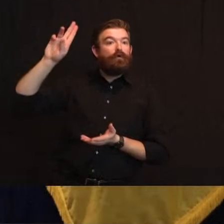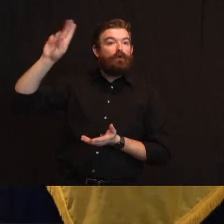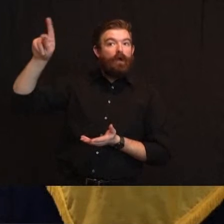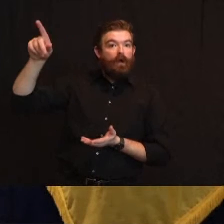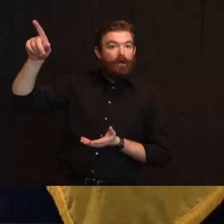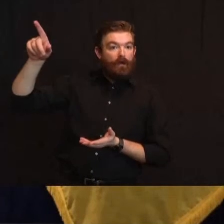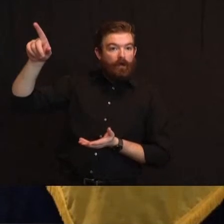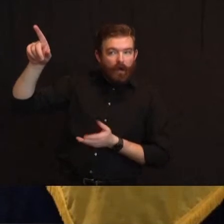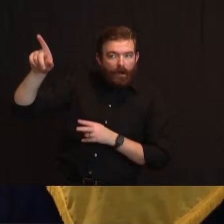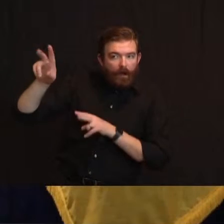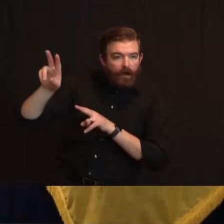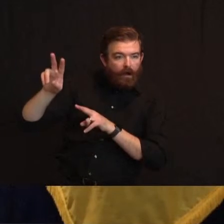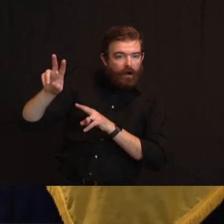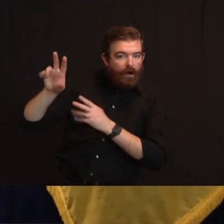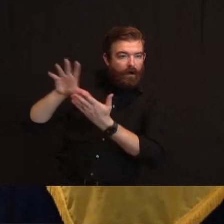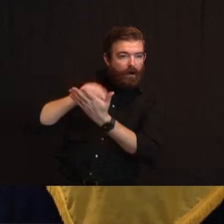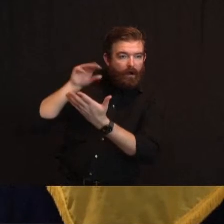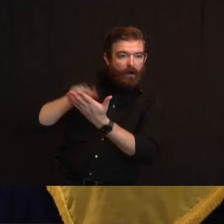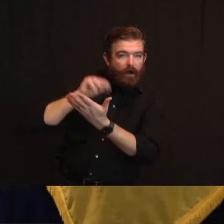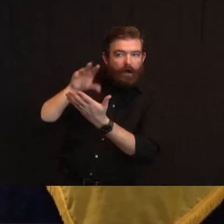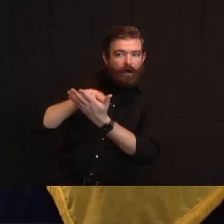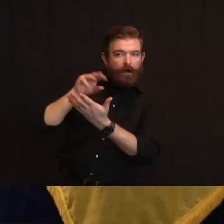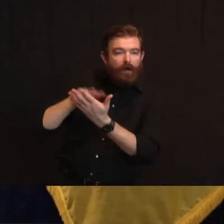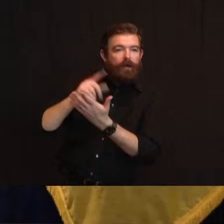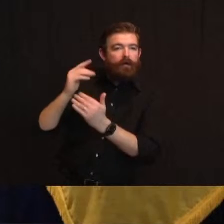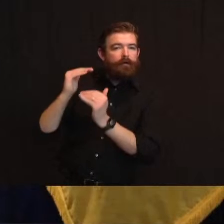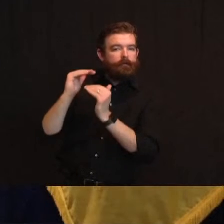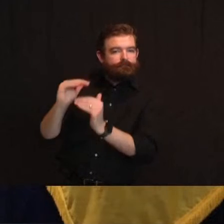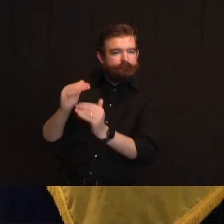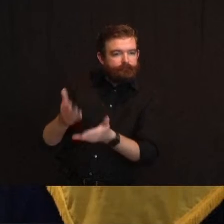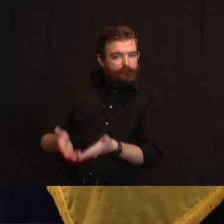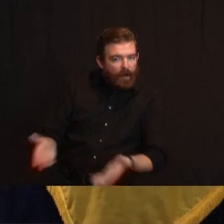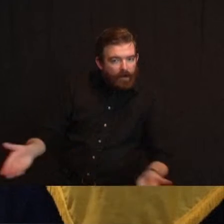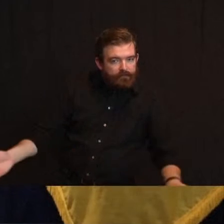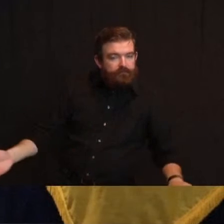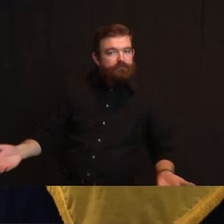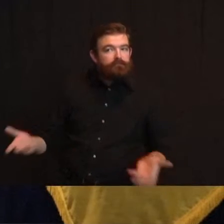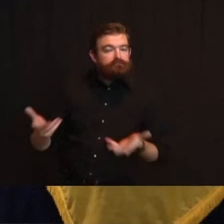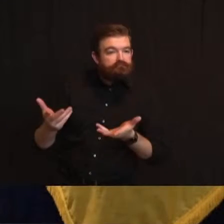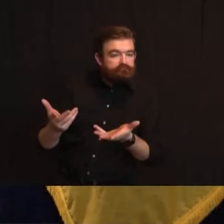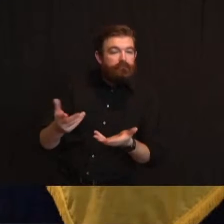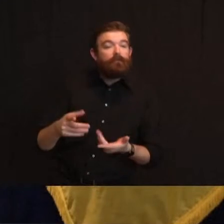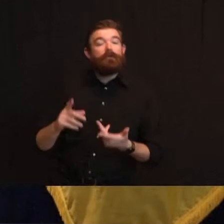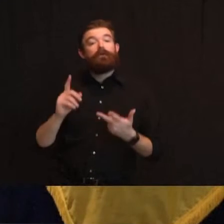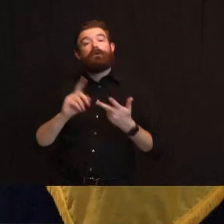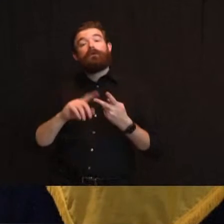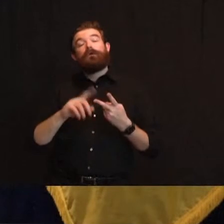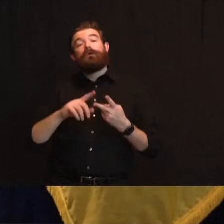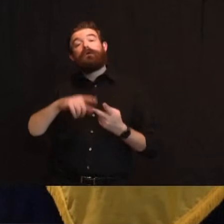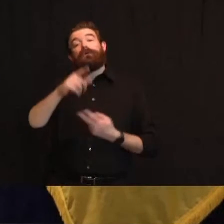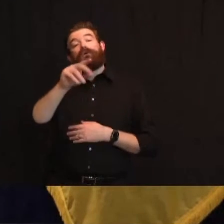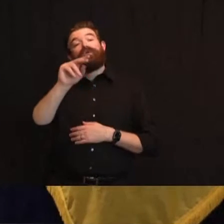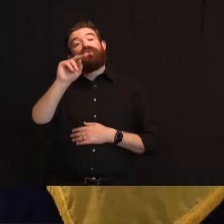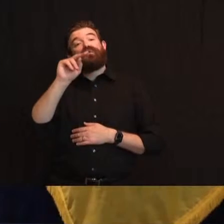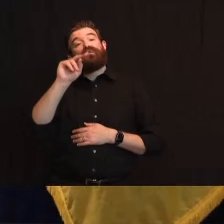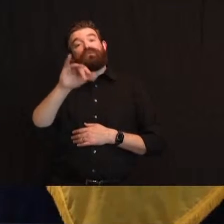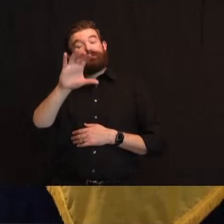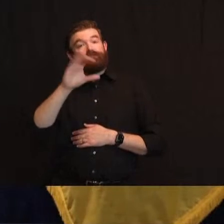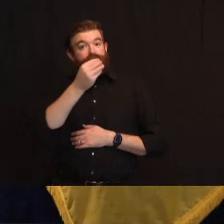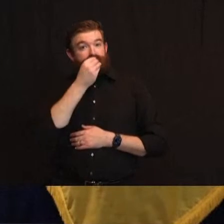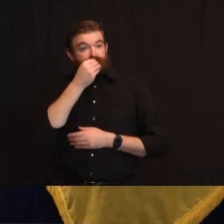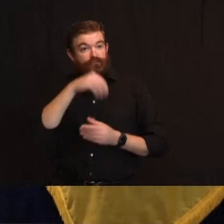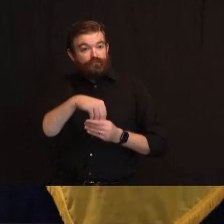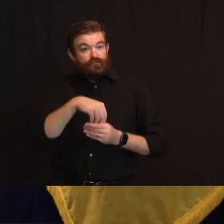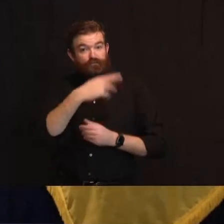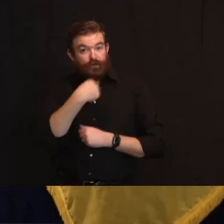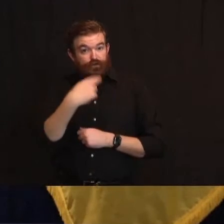Going back to the New York City indoor dining, the Cuomo administration says that there has been a tie between indoor